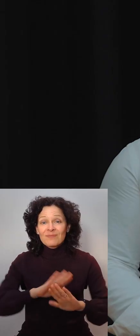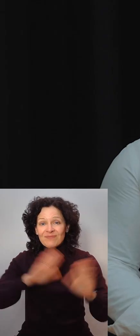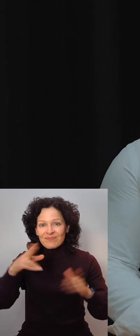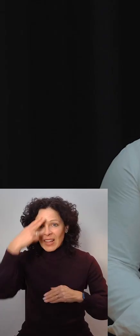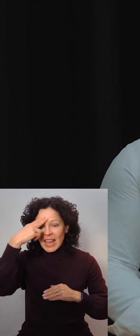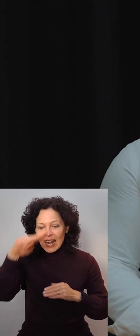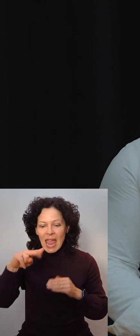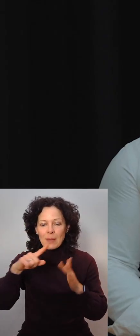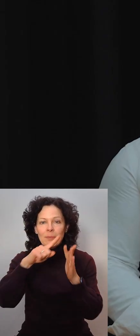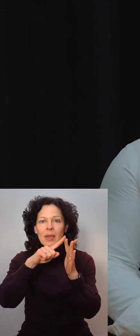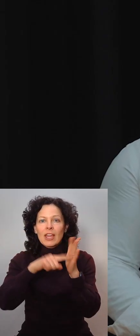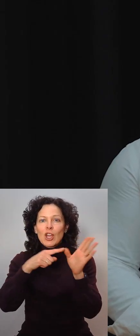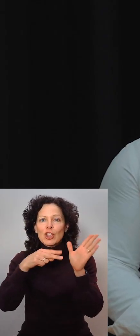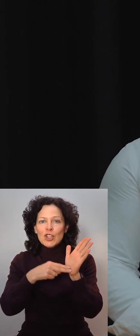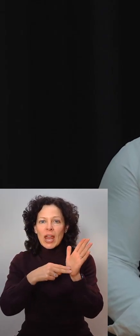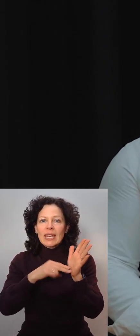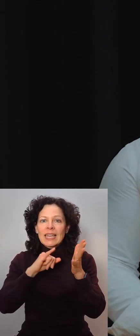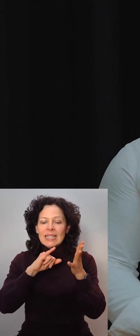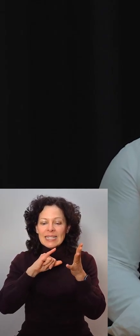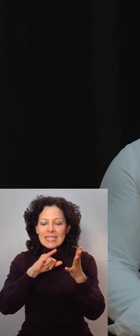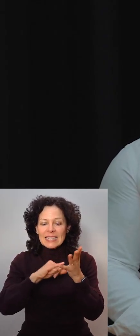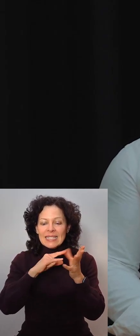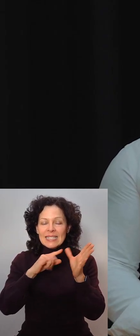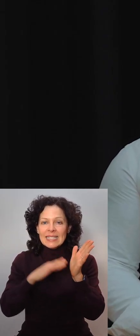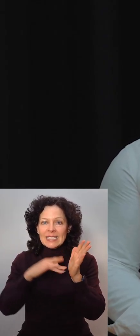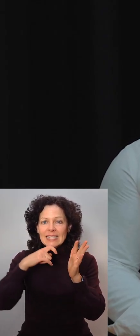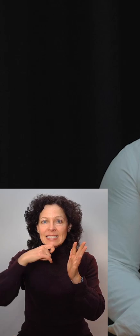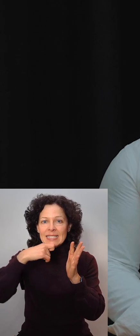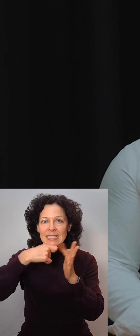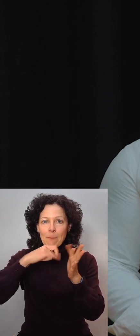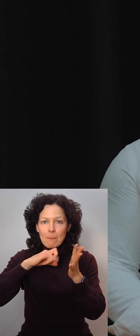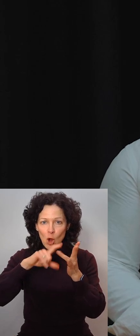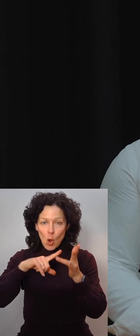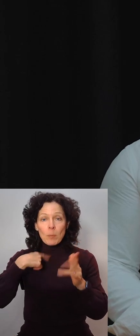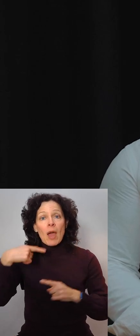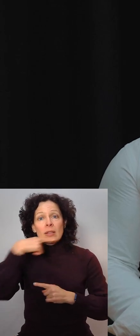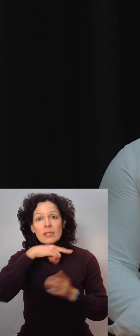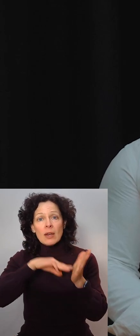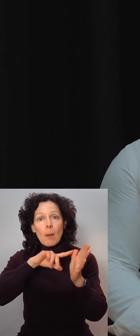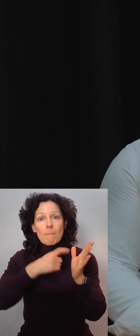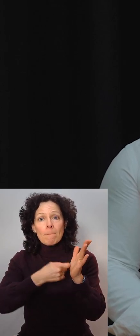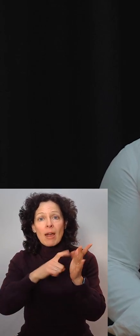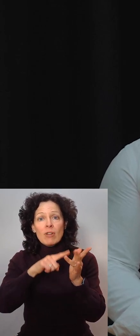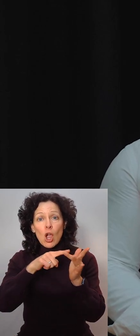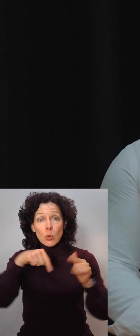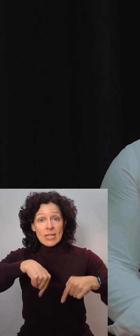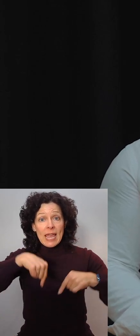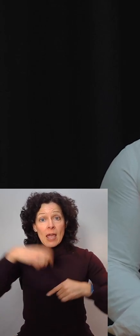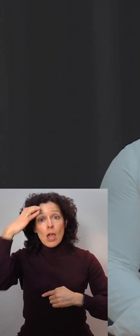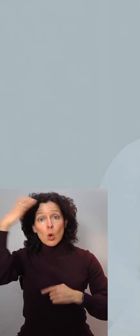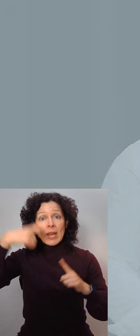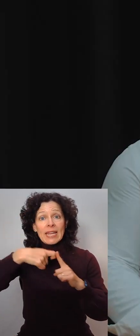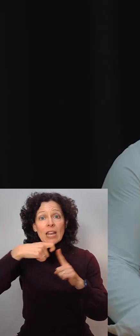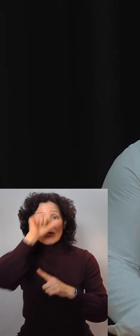My name is Jan Samko. I'm father of Mario Samko. He's attending the Queen Katharine Academy for first year because he's in year